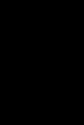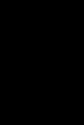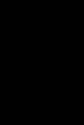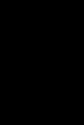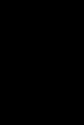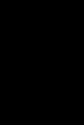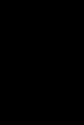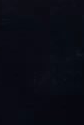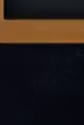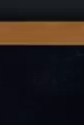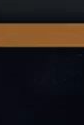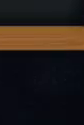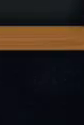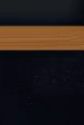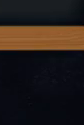international educator.